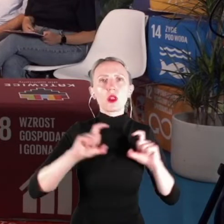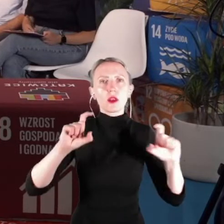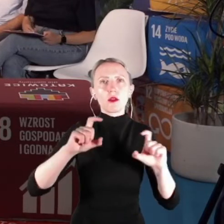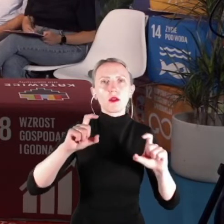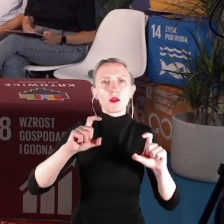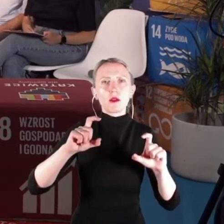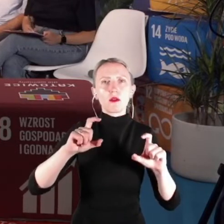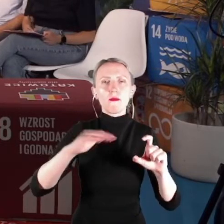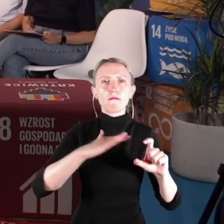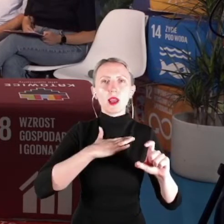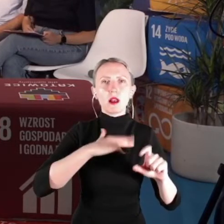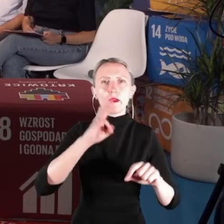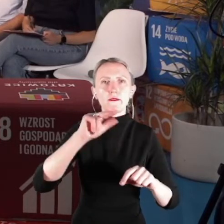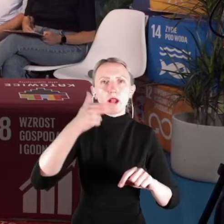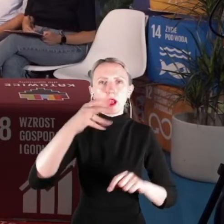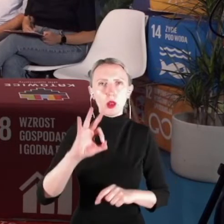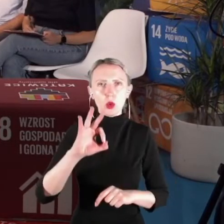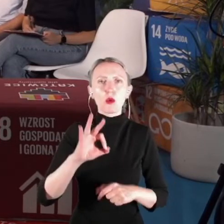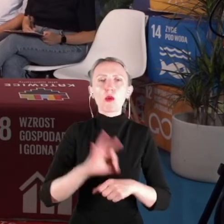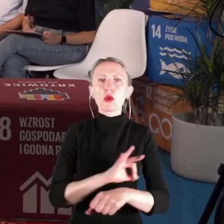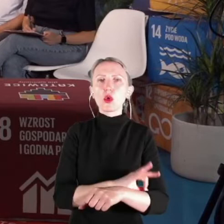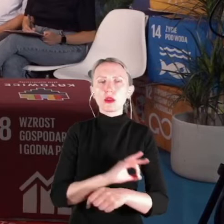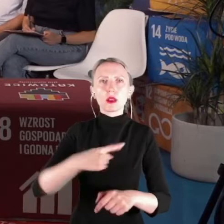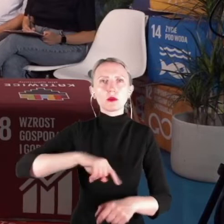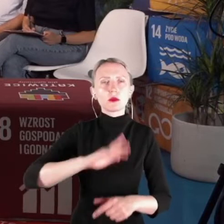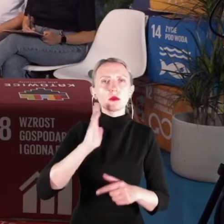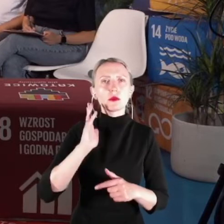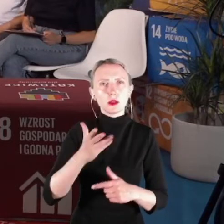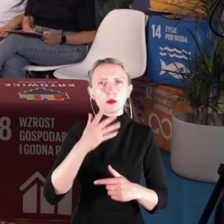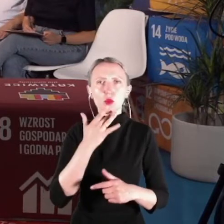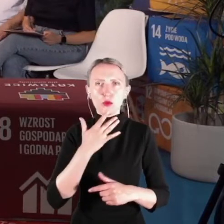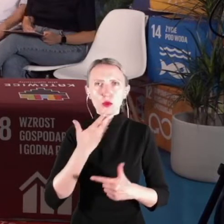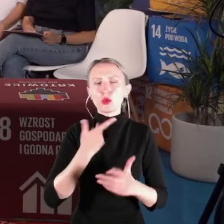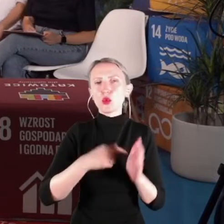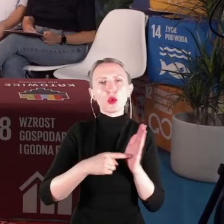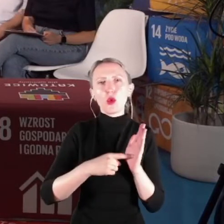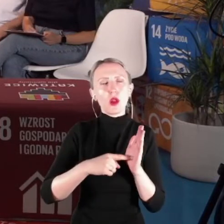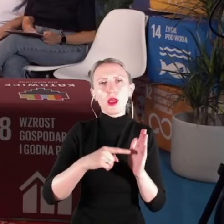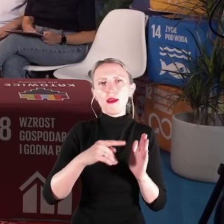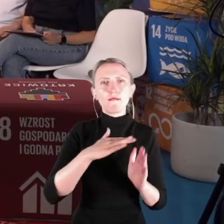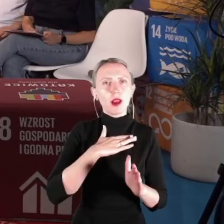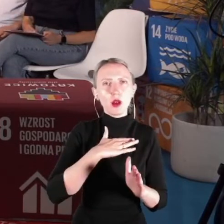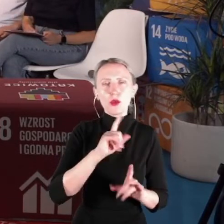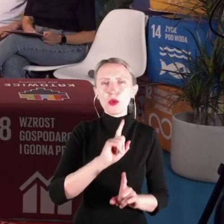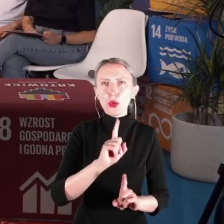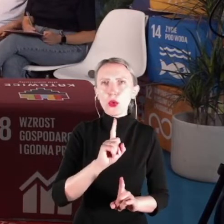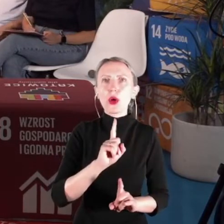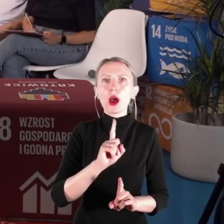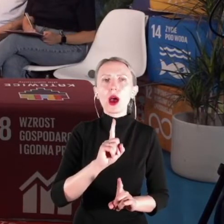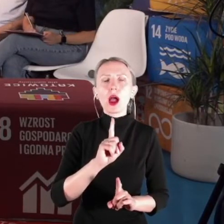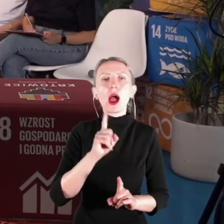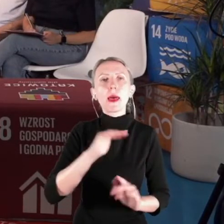I'm going to present today is not about Vilnius, it's about a small town in Lithuania that Alexandra has just